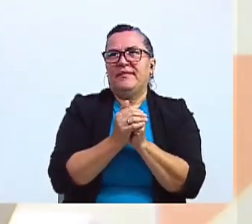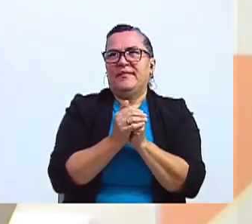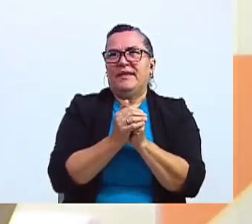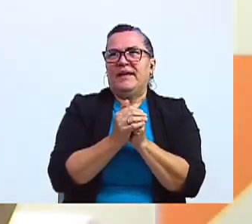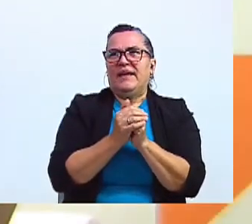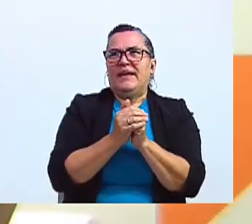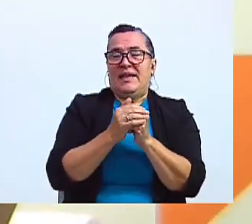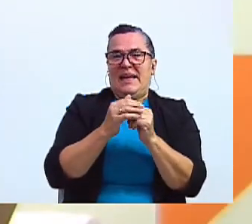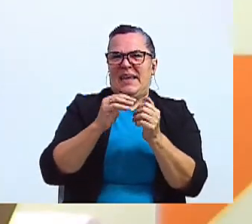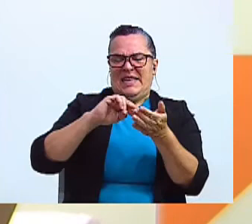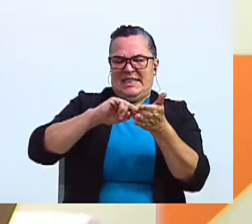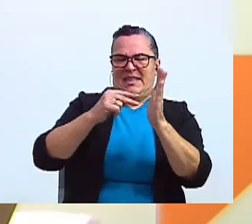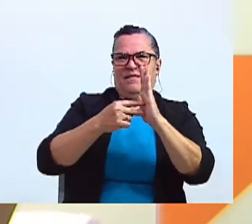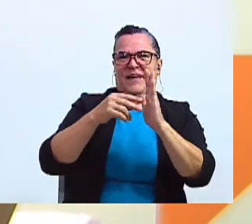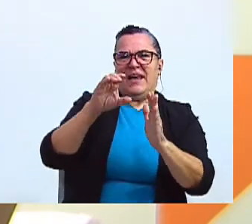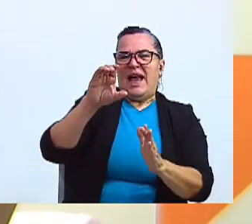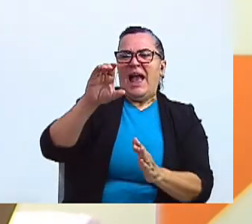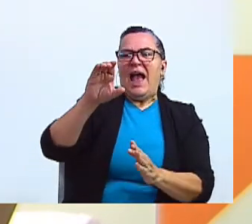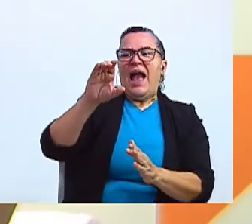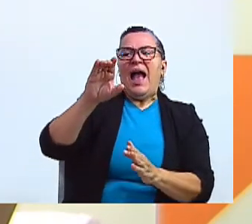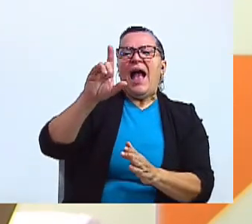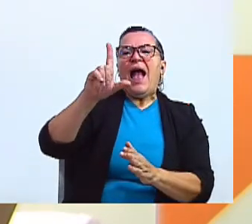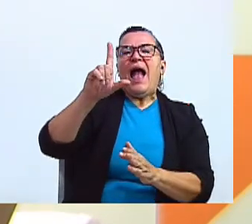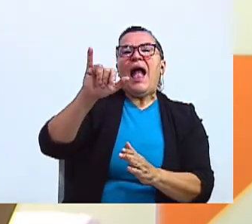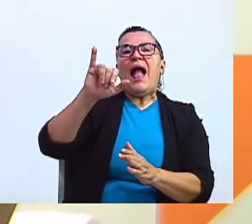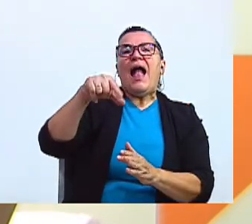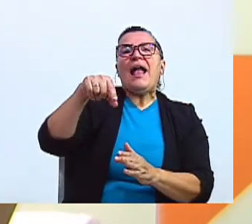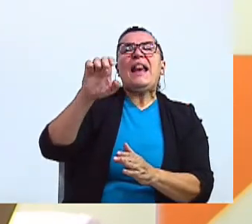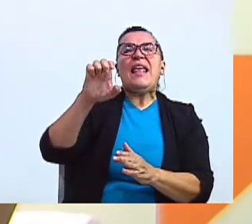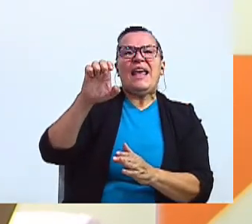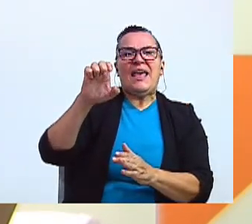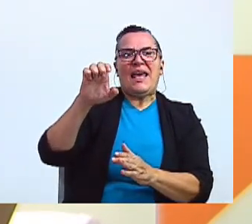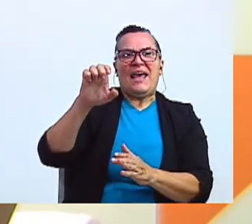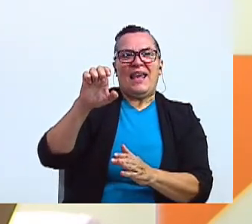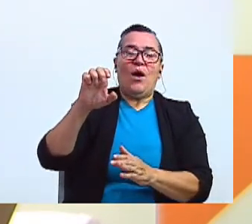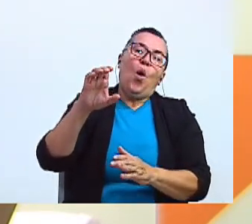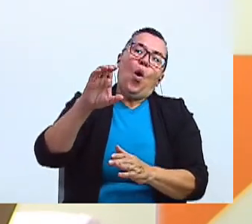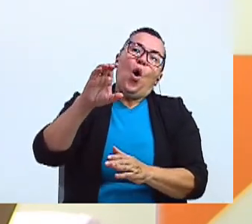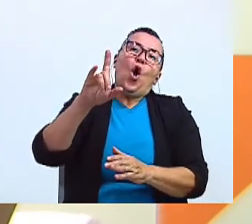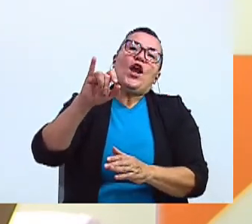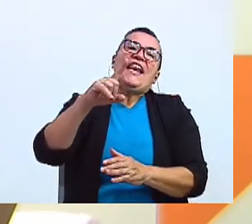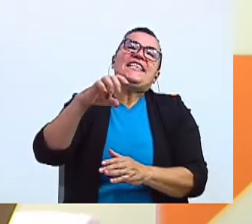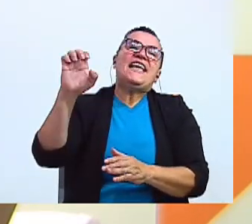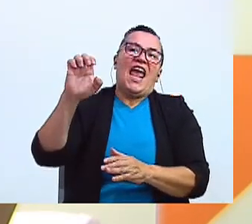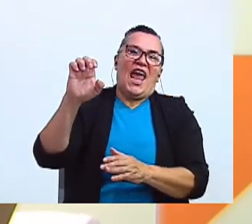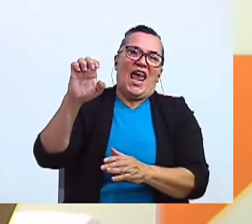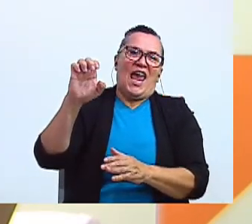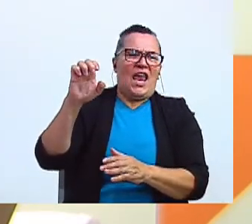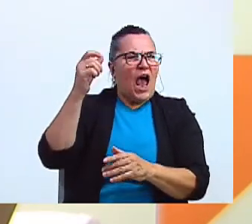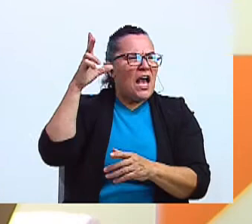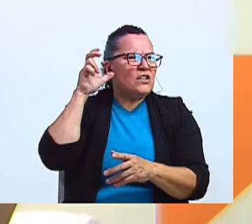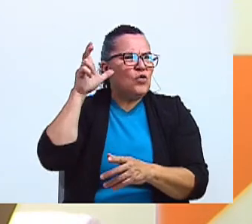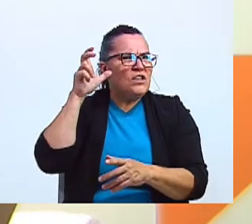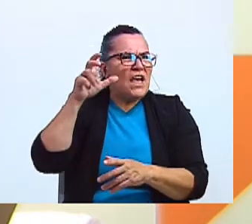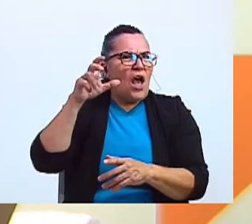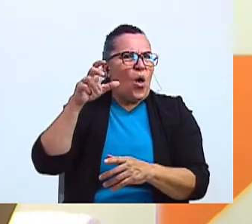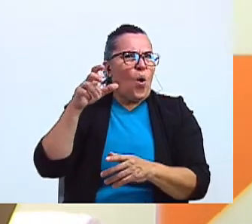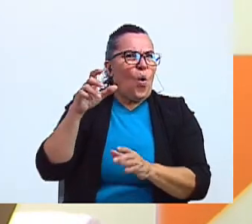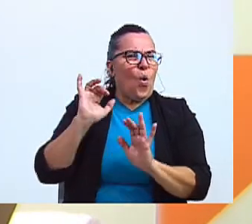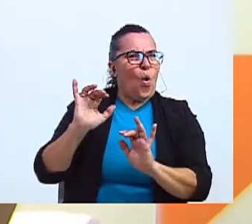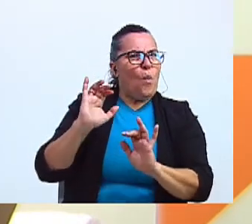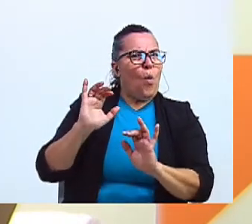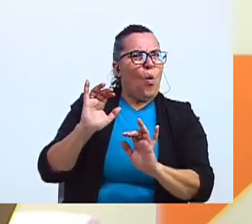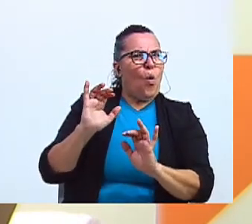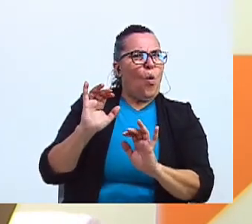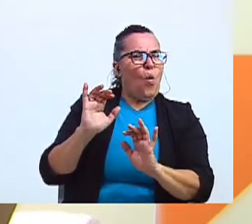clique? Do you know what is a clique? Have you listened this word? Okay, let's